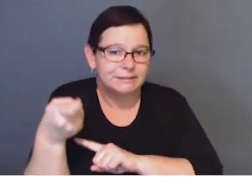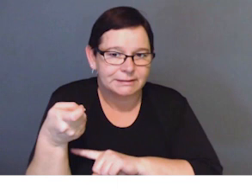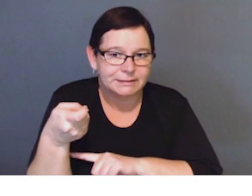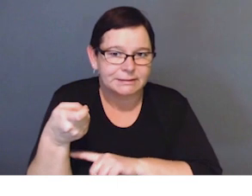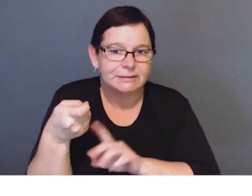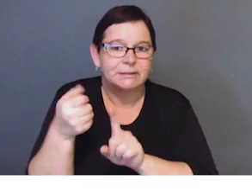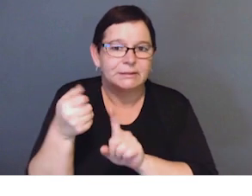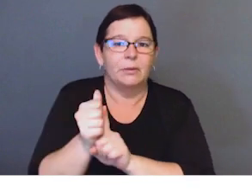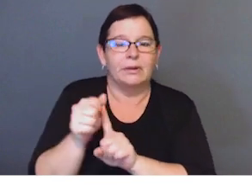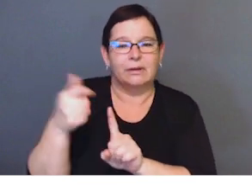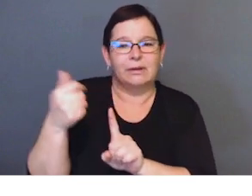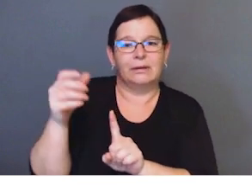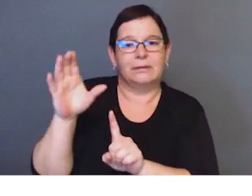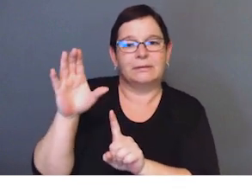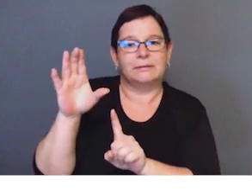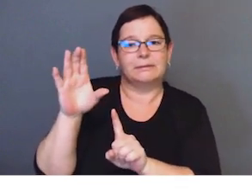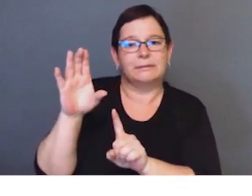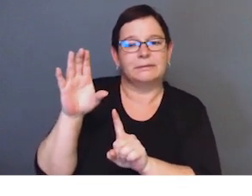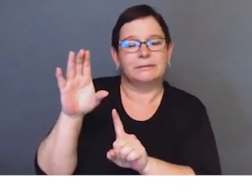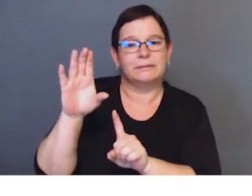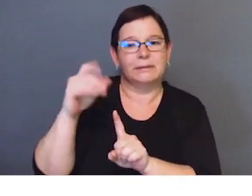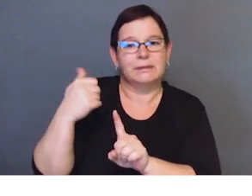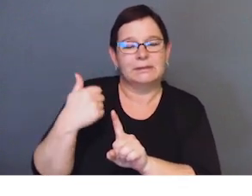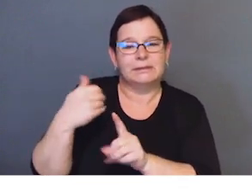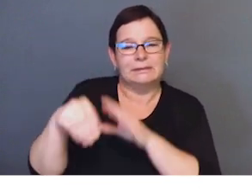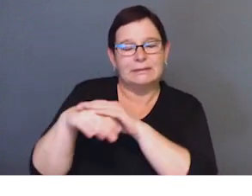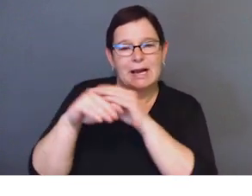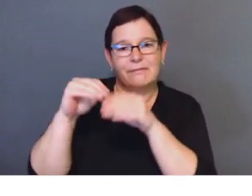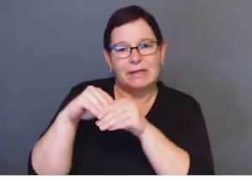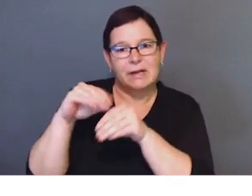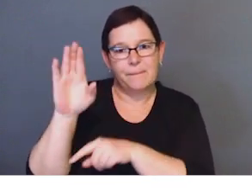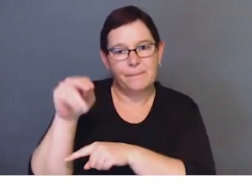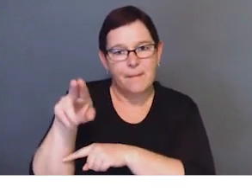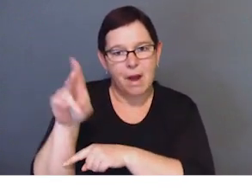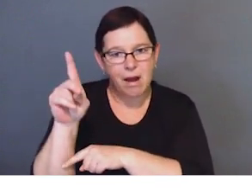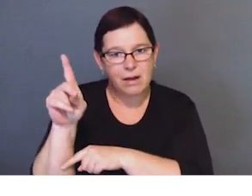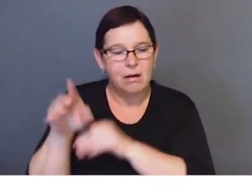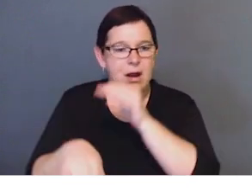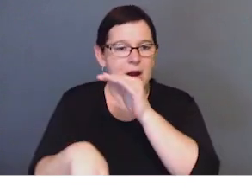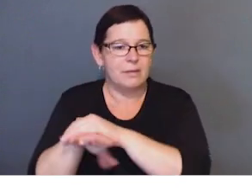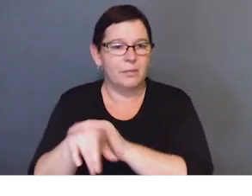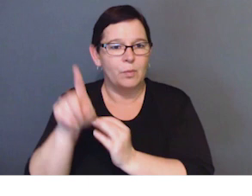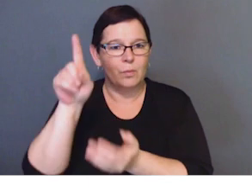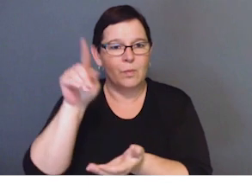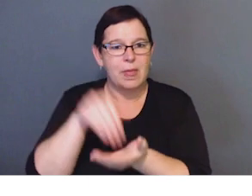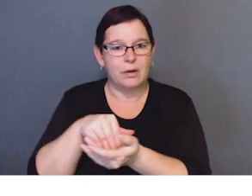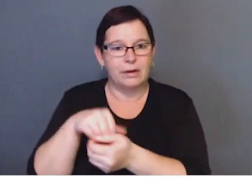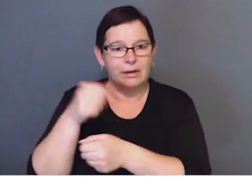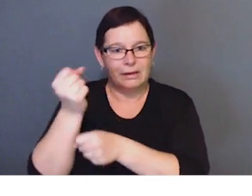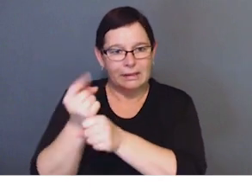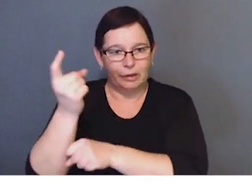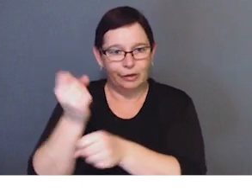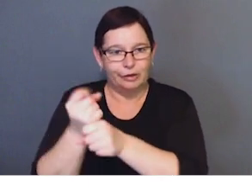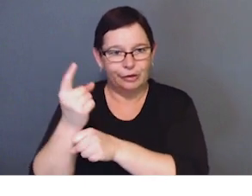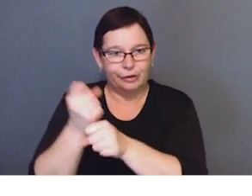to $1,000 per year for a maximum of $20,000 over the beneficiary's lifetime.